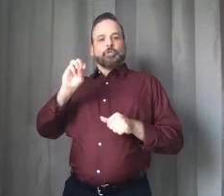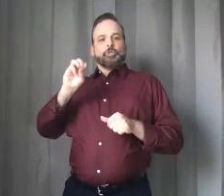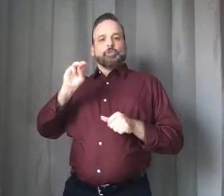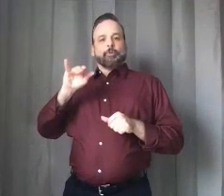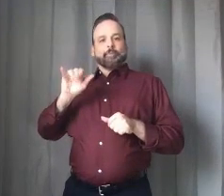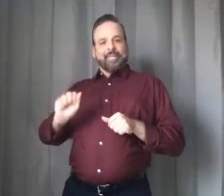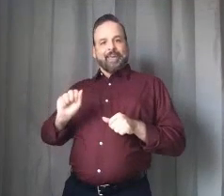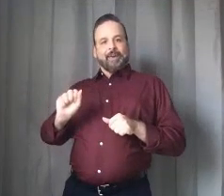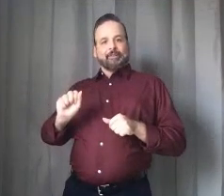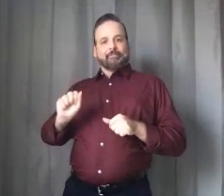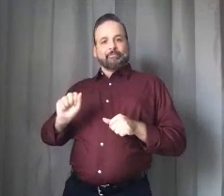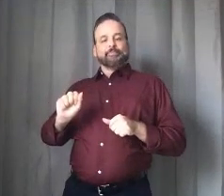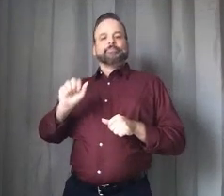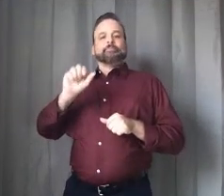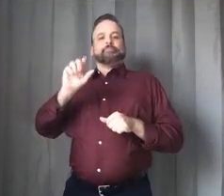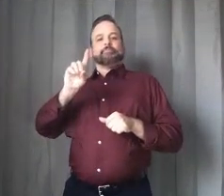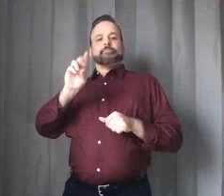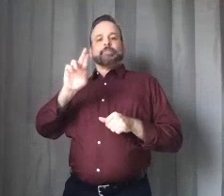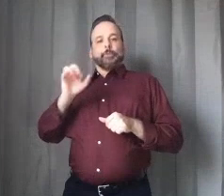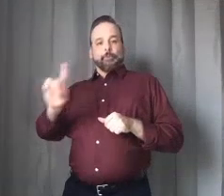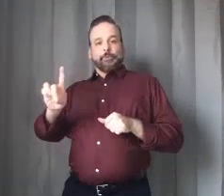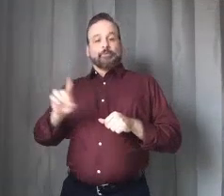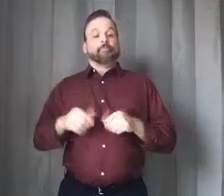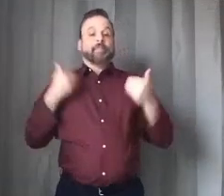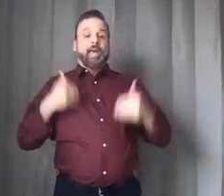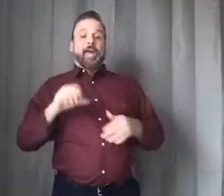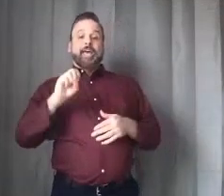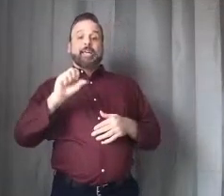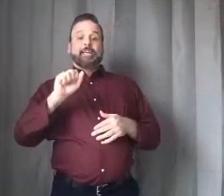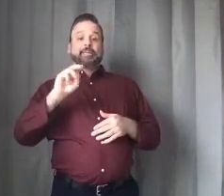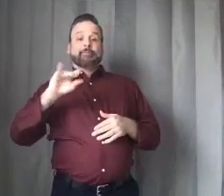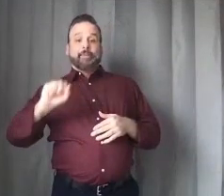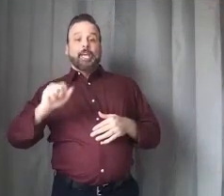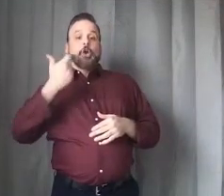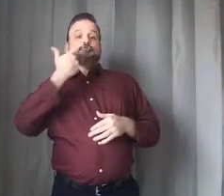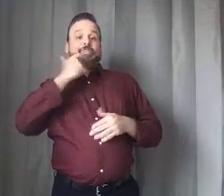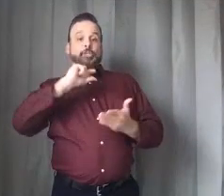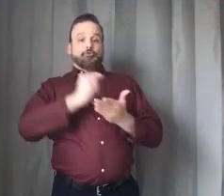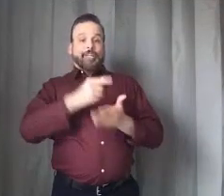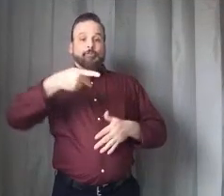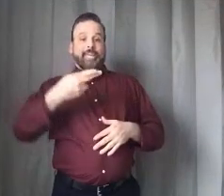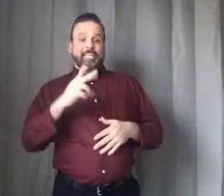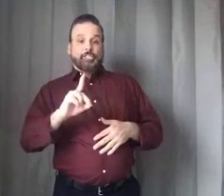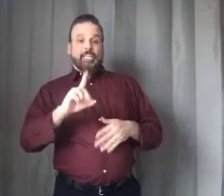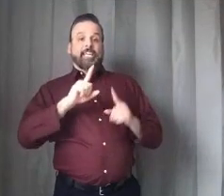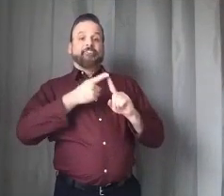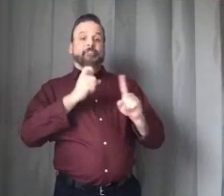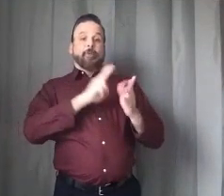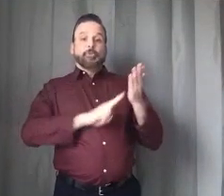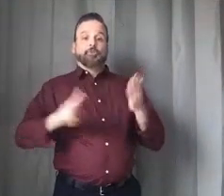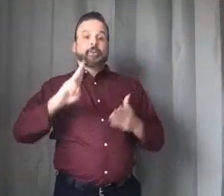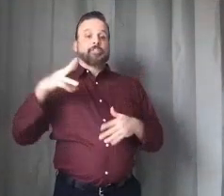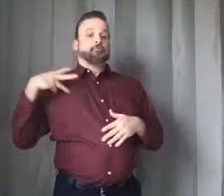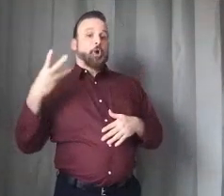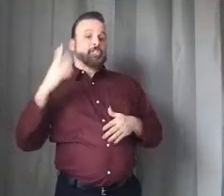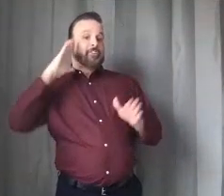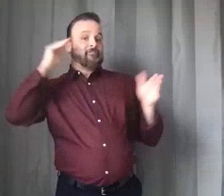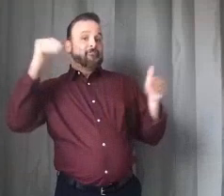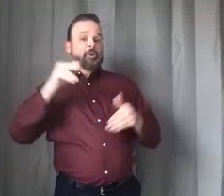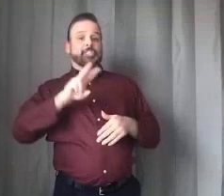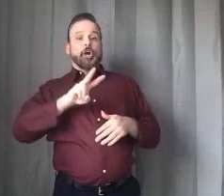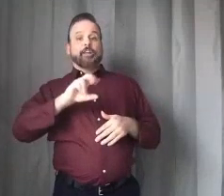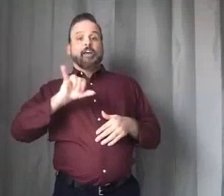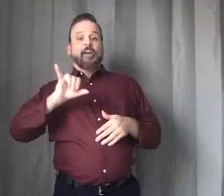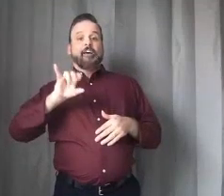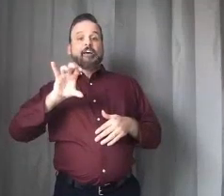Hi, I'm Somaiya Daud. I am a recent PhD graduate from the University of Washington with a focus on Victorian literature,